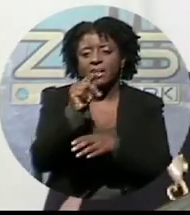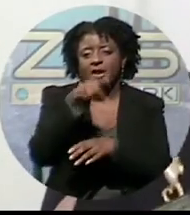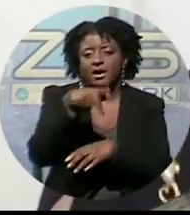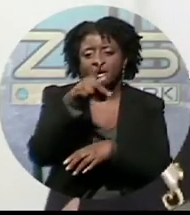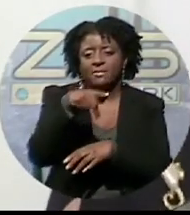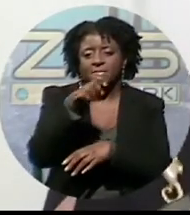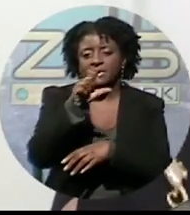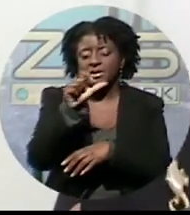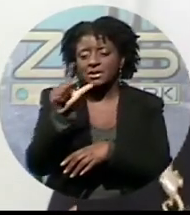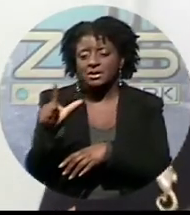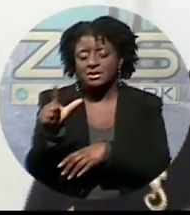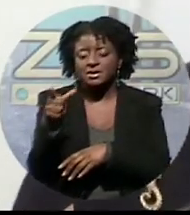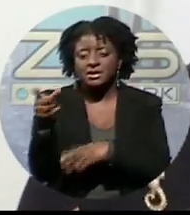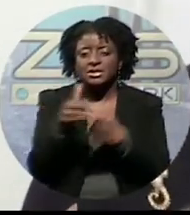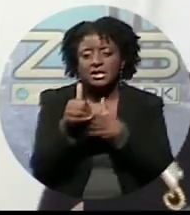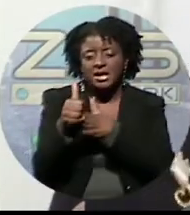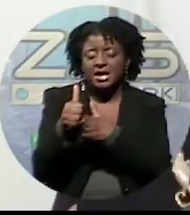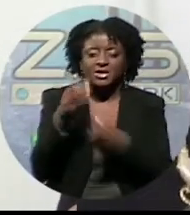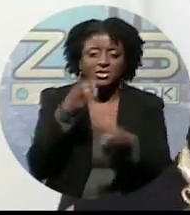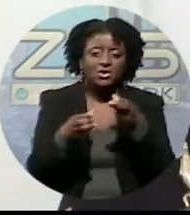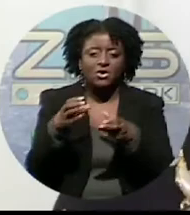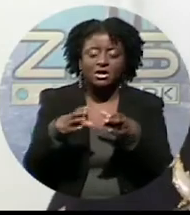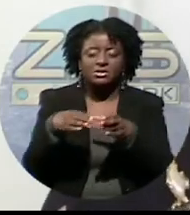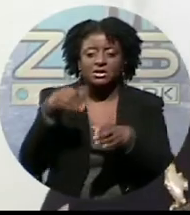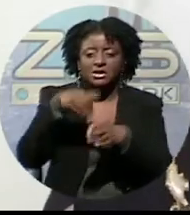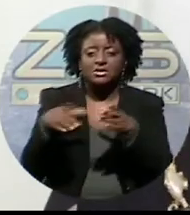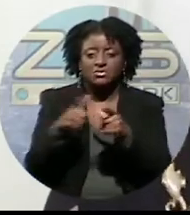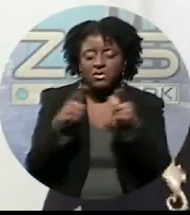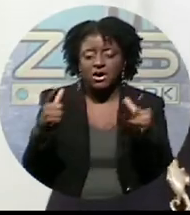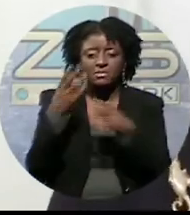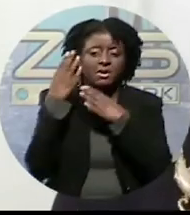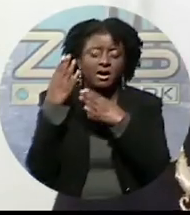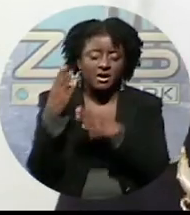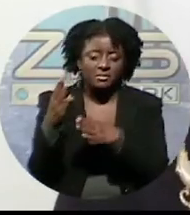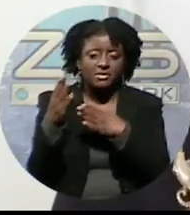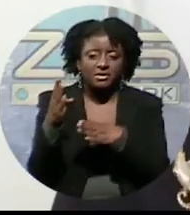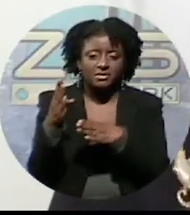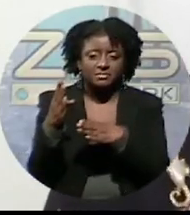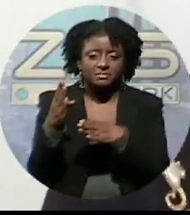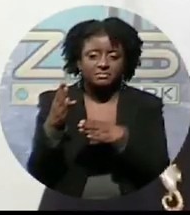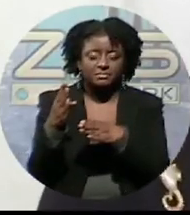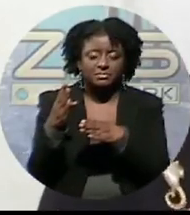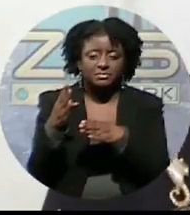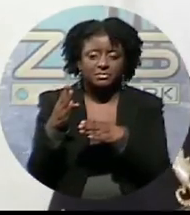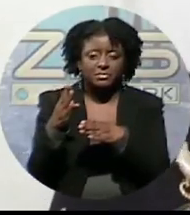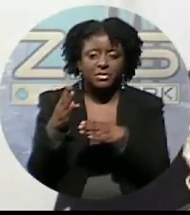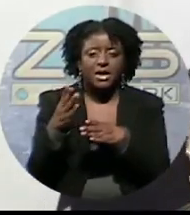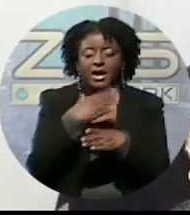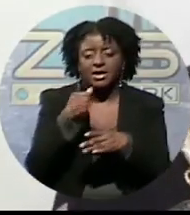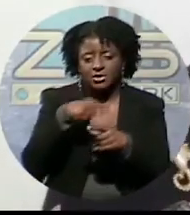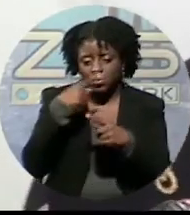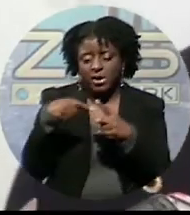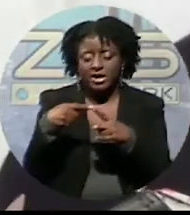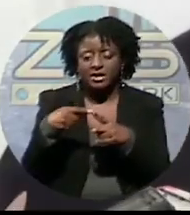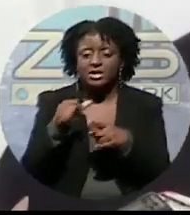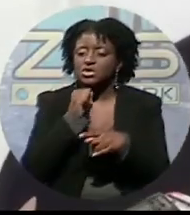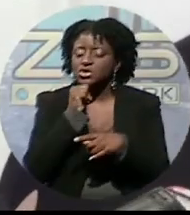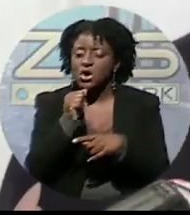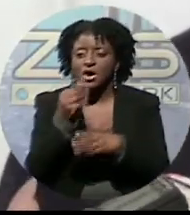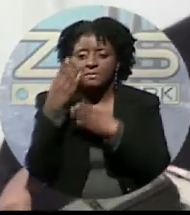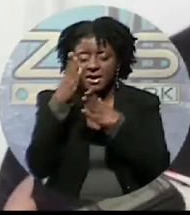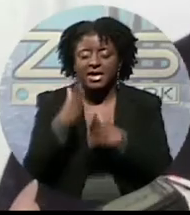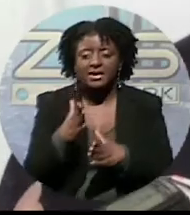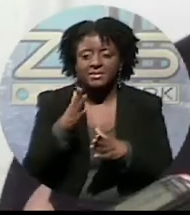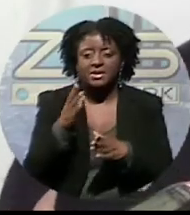court out of Grand Bahama. And at a time when our non-Bahamian consultants have said that he is one of